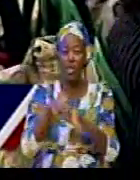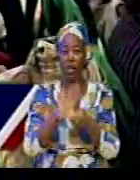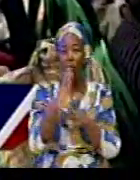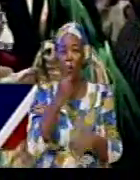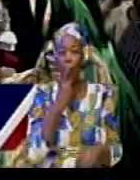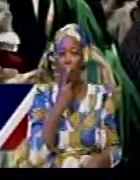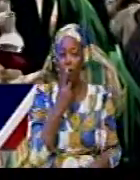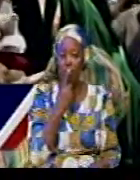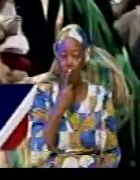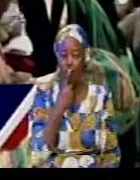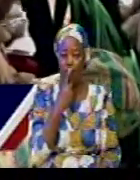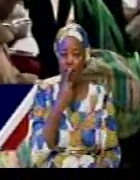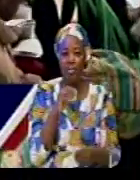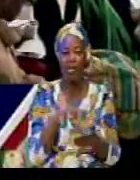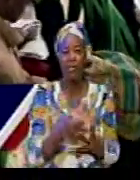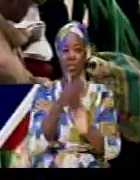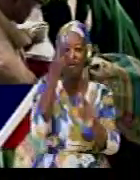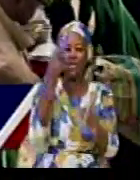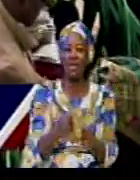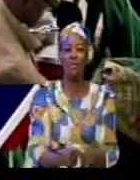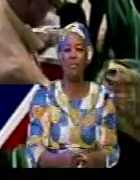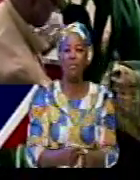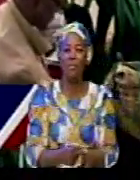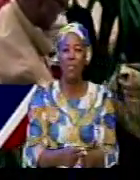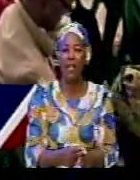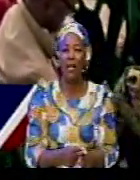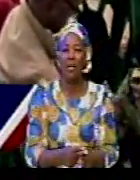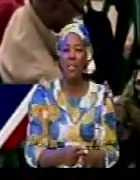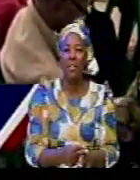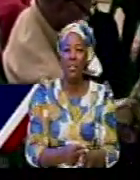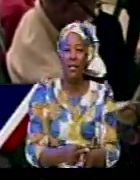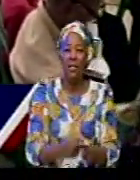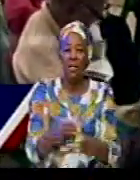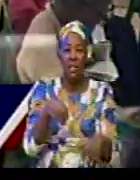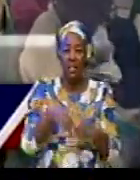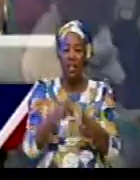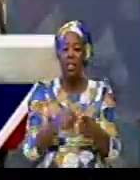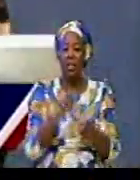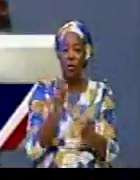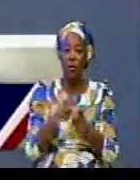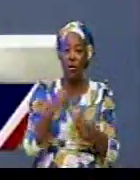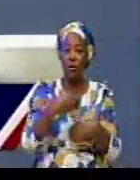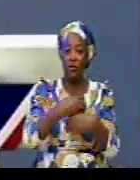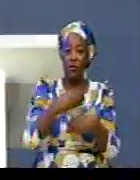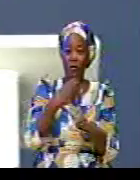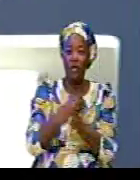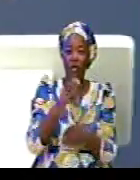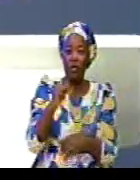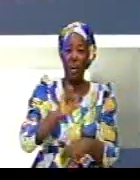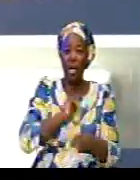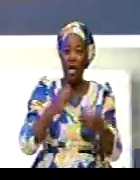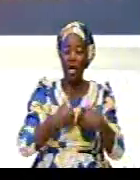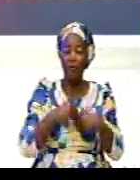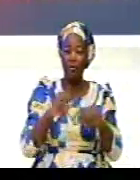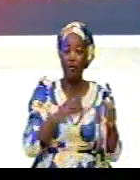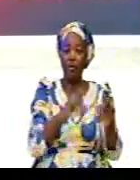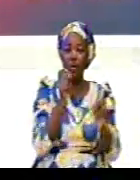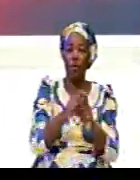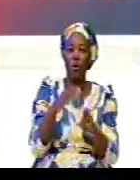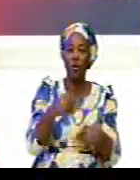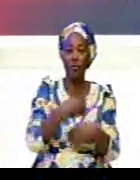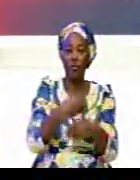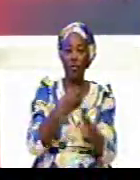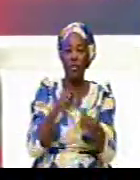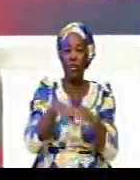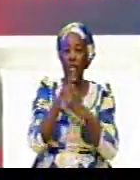I have put my words in thy mouth. It's the word of creation.